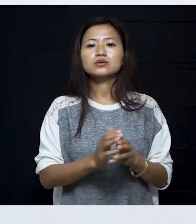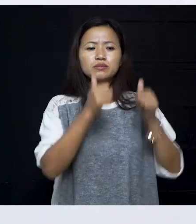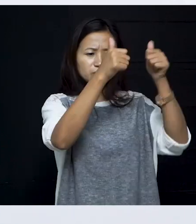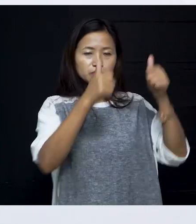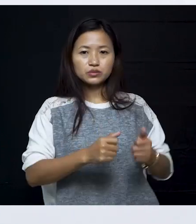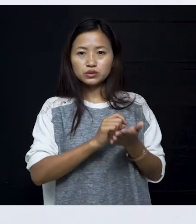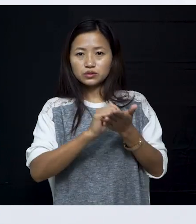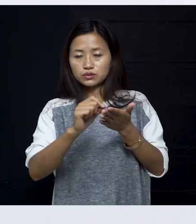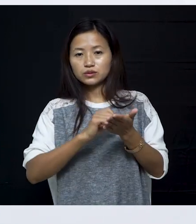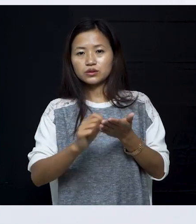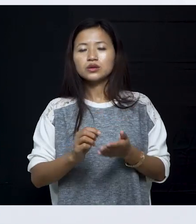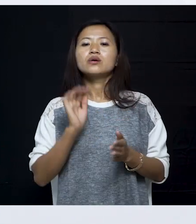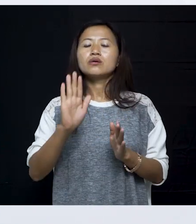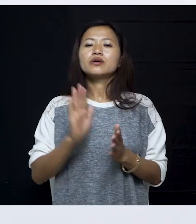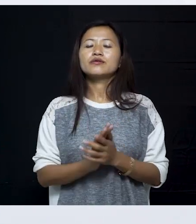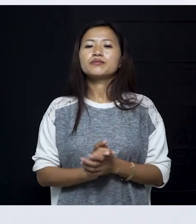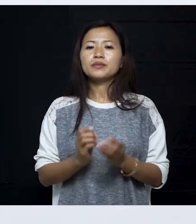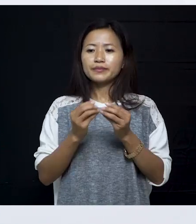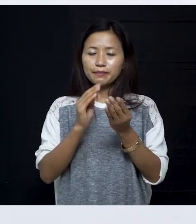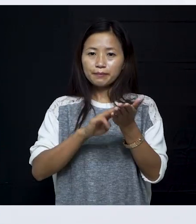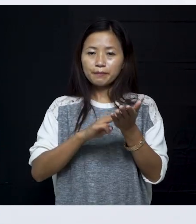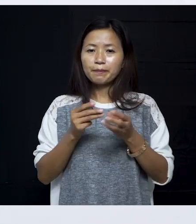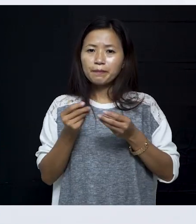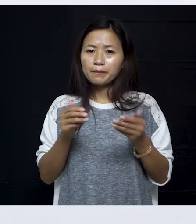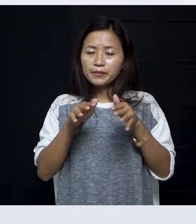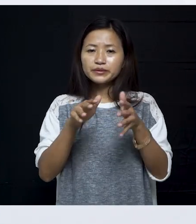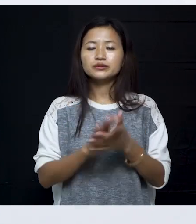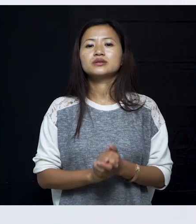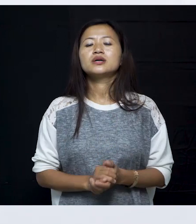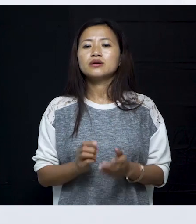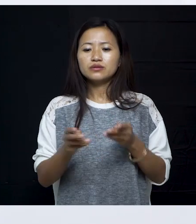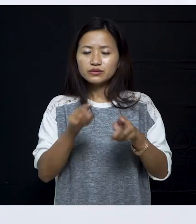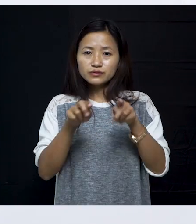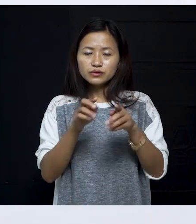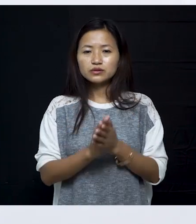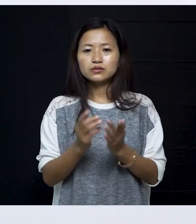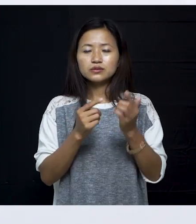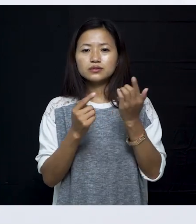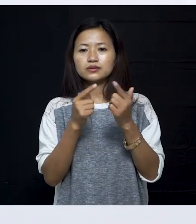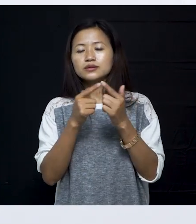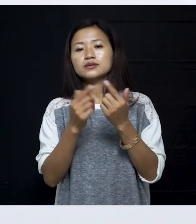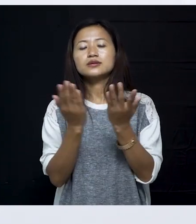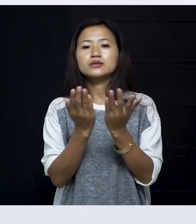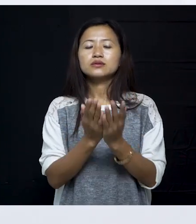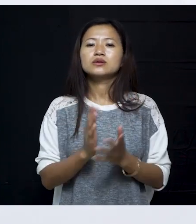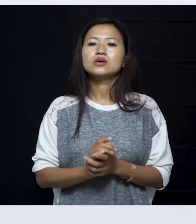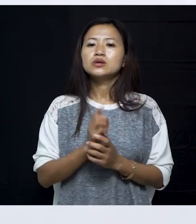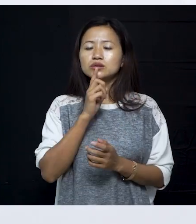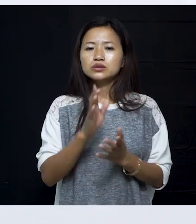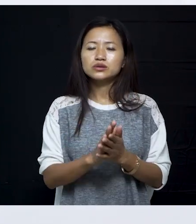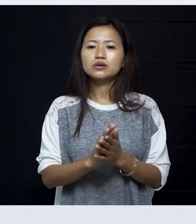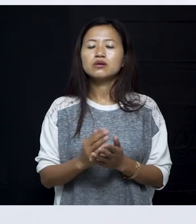You already have the materials, like I said, refer your textbook and try to draft one. If you are short